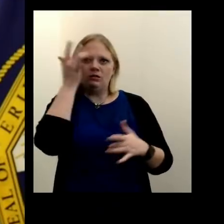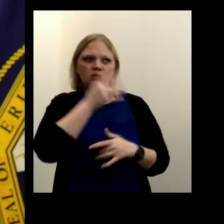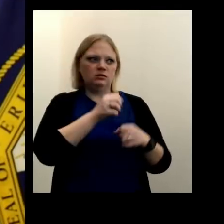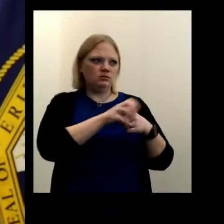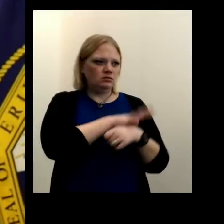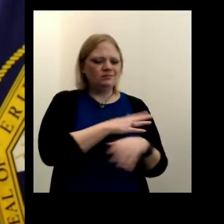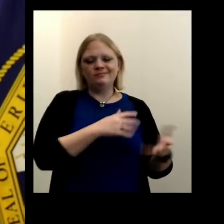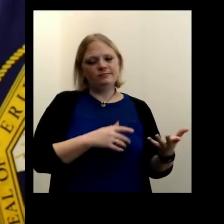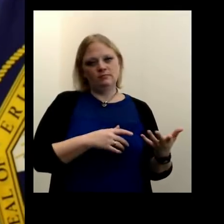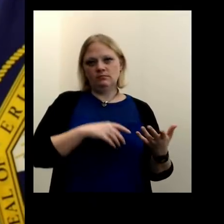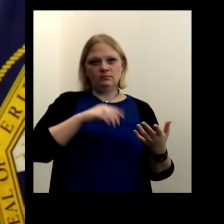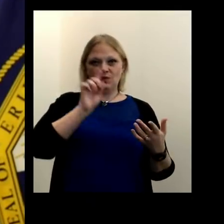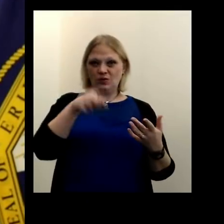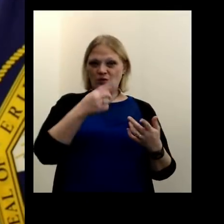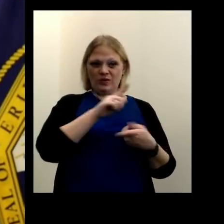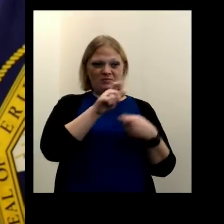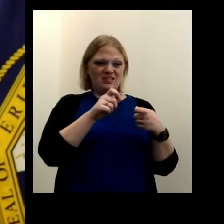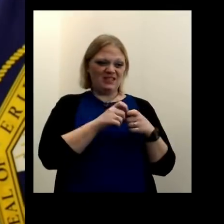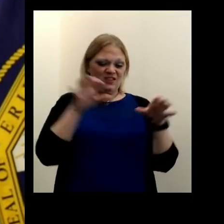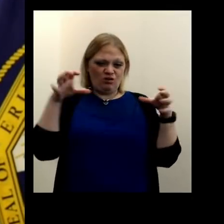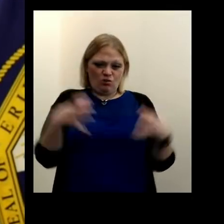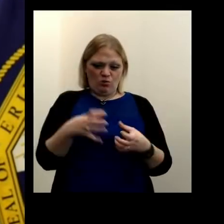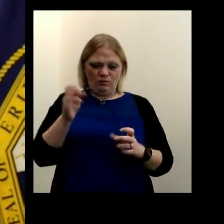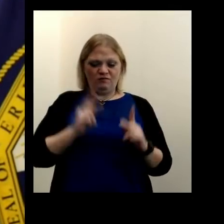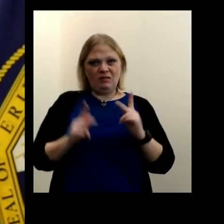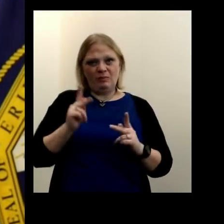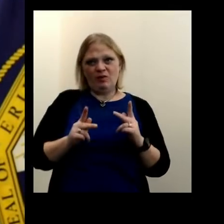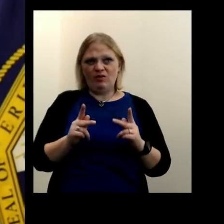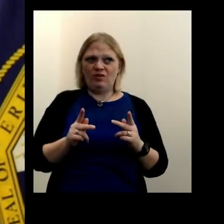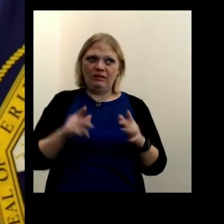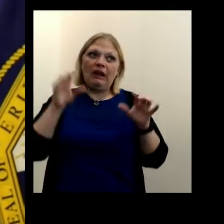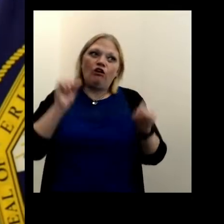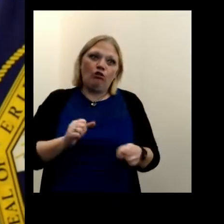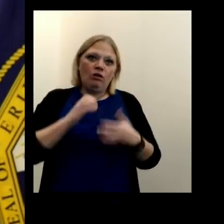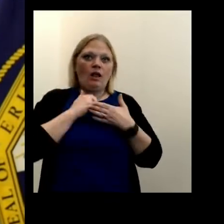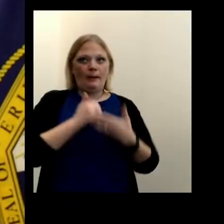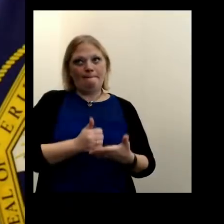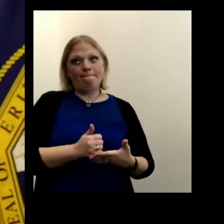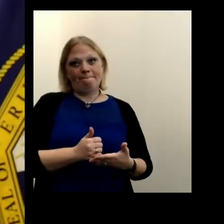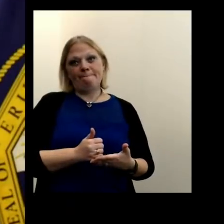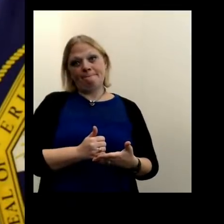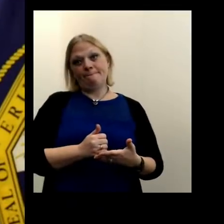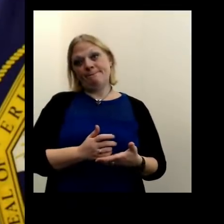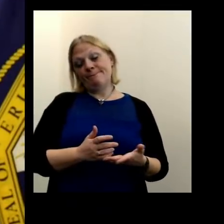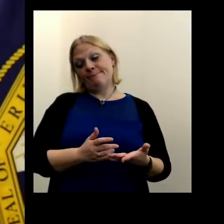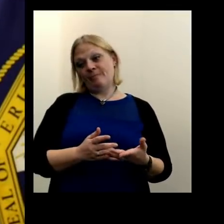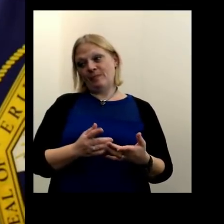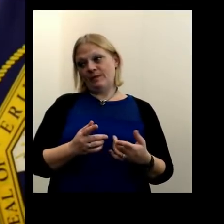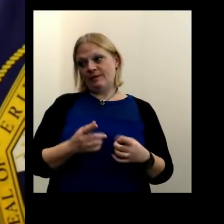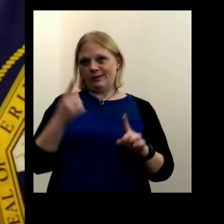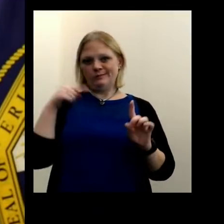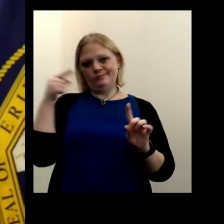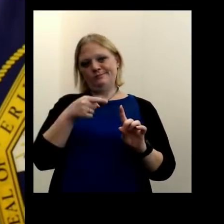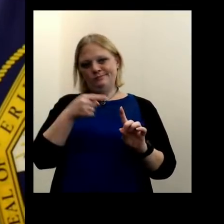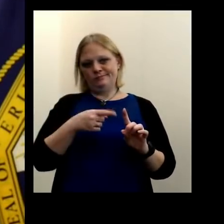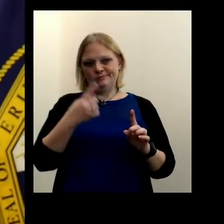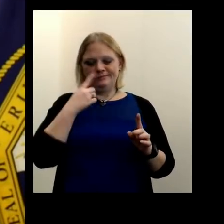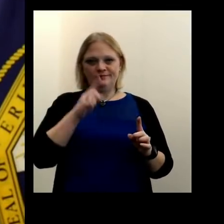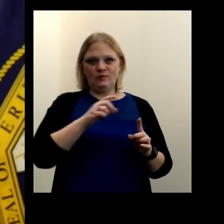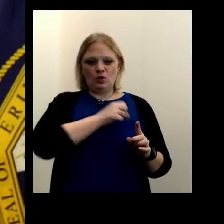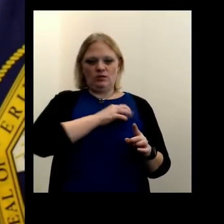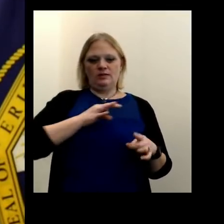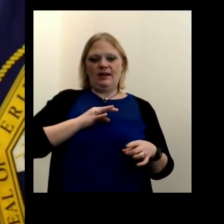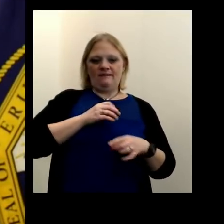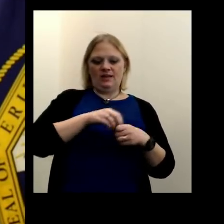there's only a certain subset of individuals that in some ways I think could be helpful too. when you're talking about replenishing of stock in a